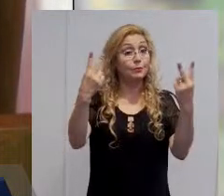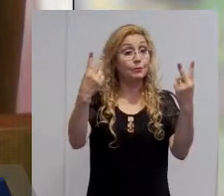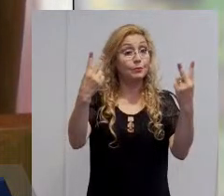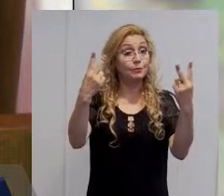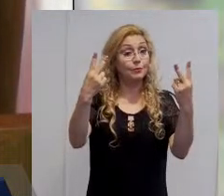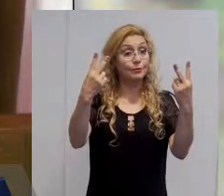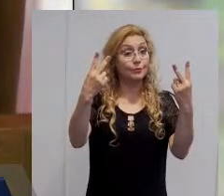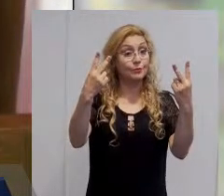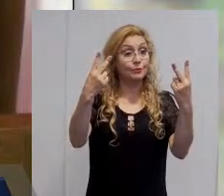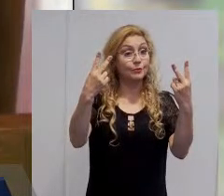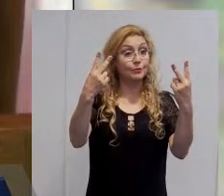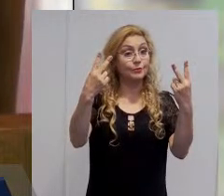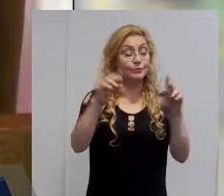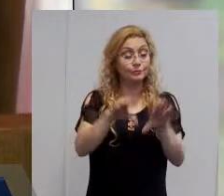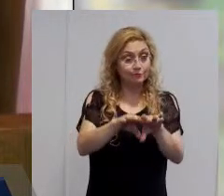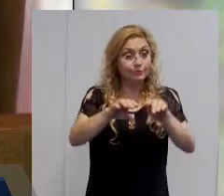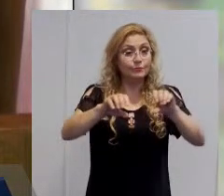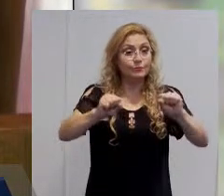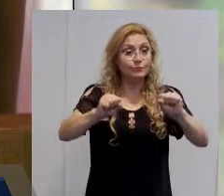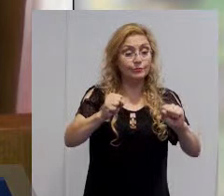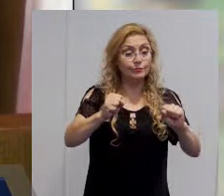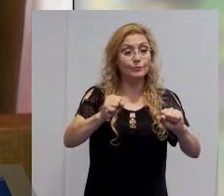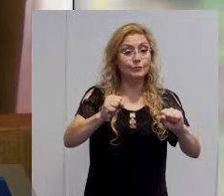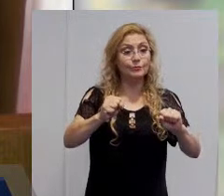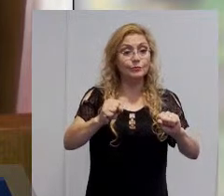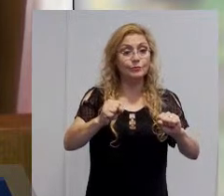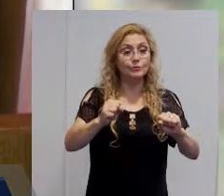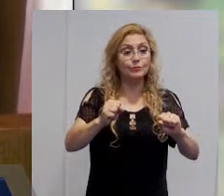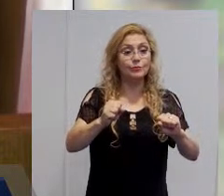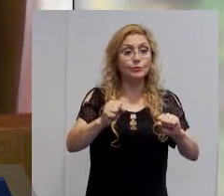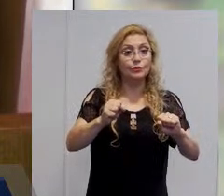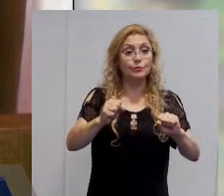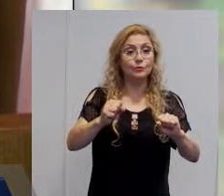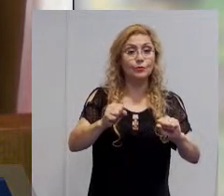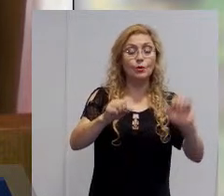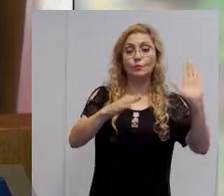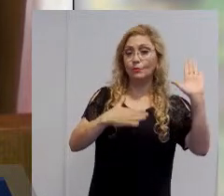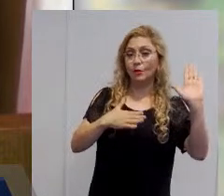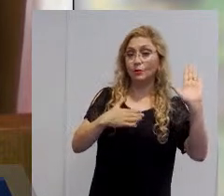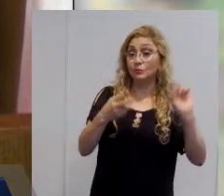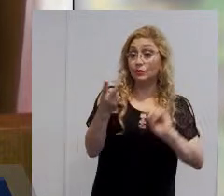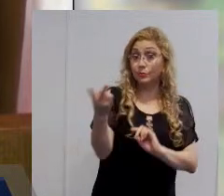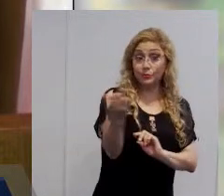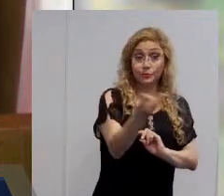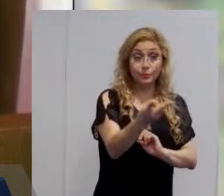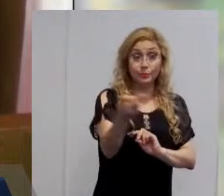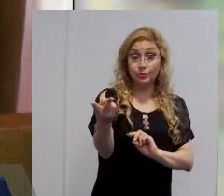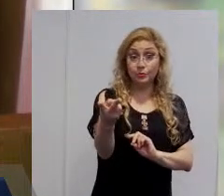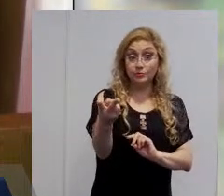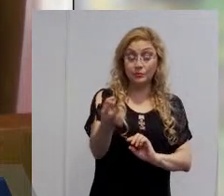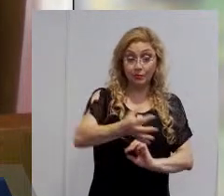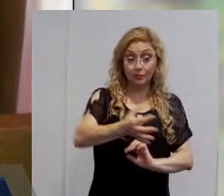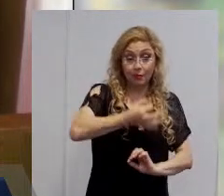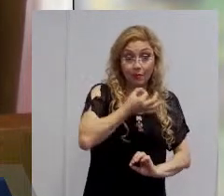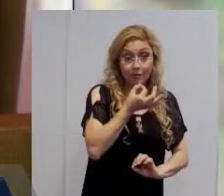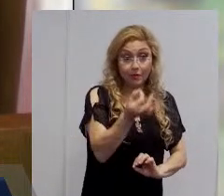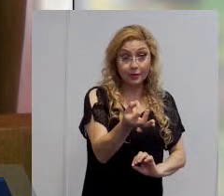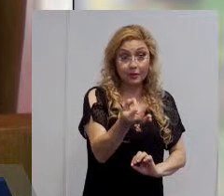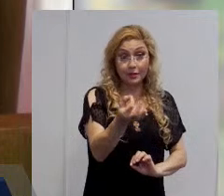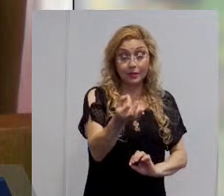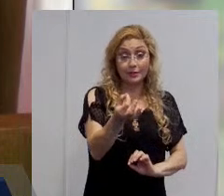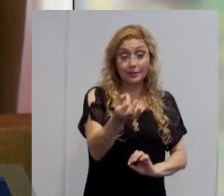come up with public policies and apply these, meet these, in keeping with the commitments that they have taken on with each